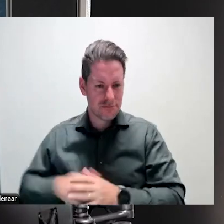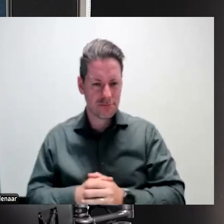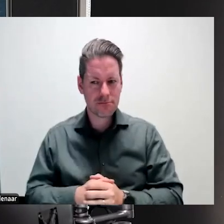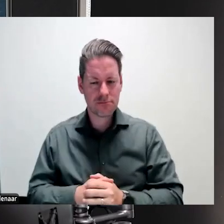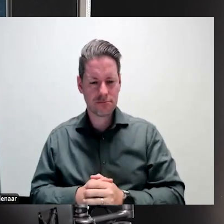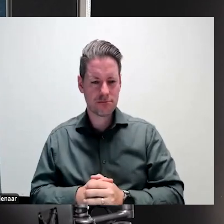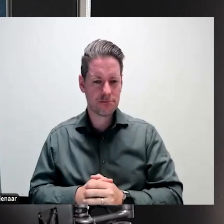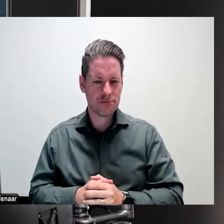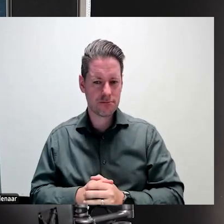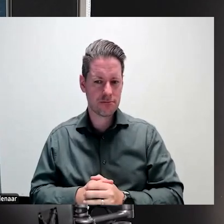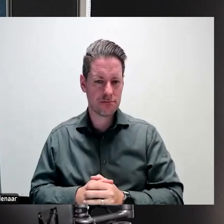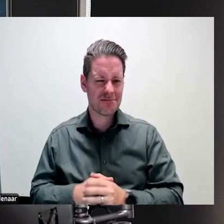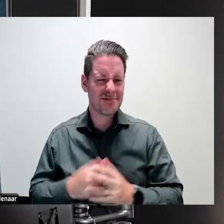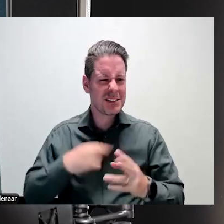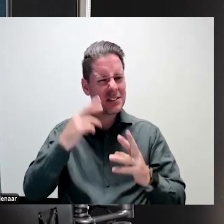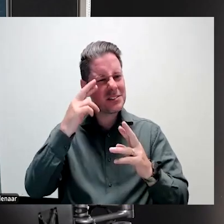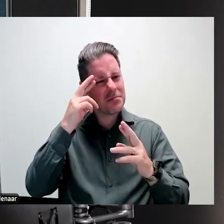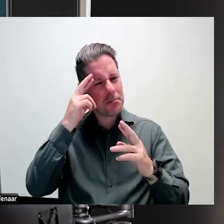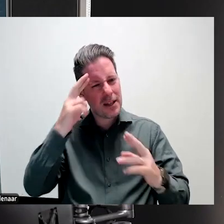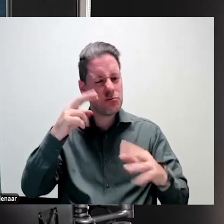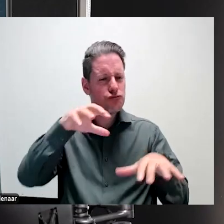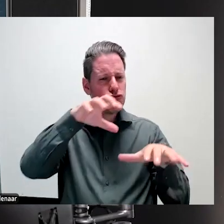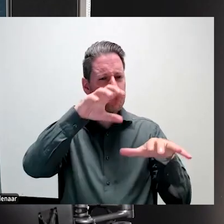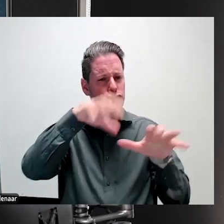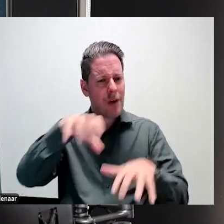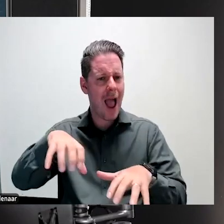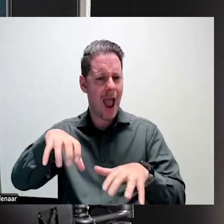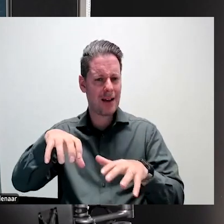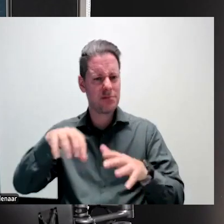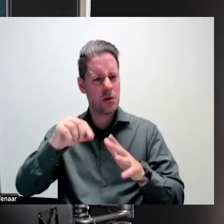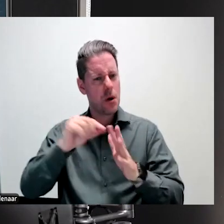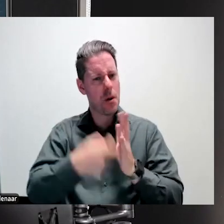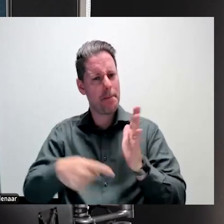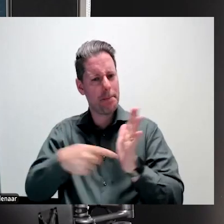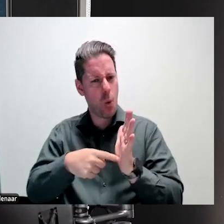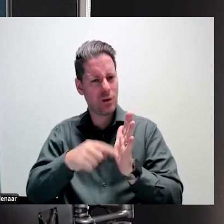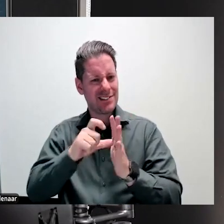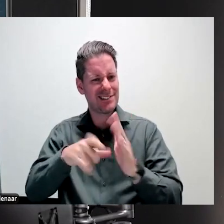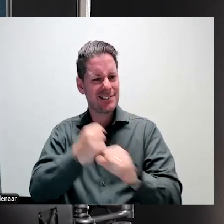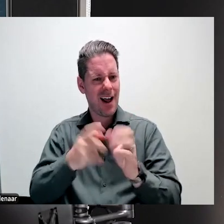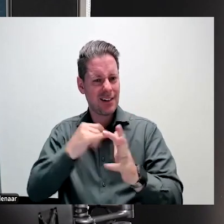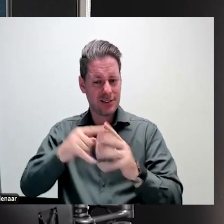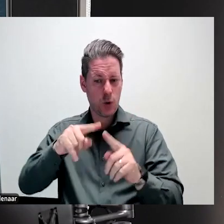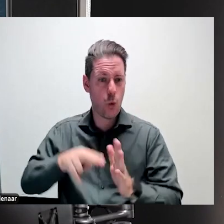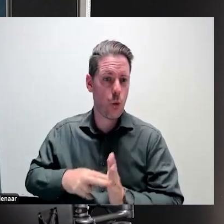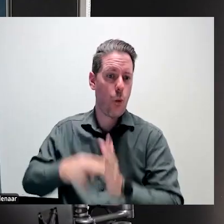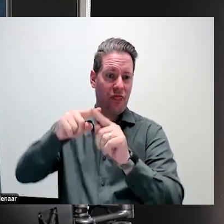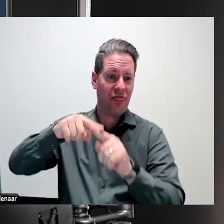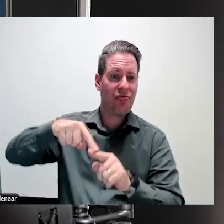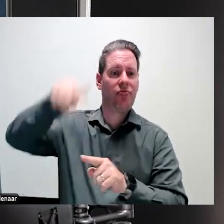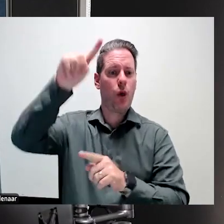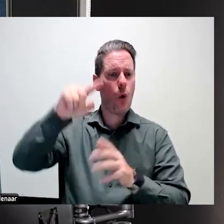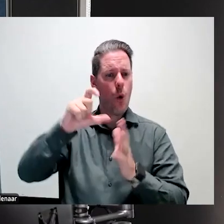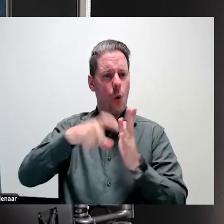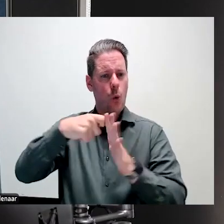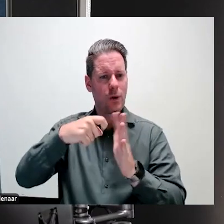Cooktown. We are expecting to see showers tending to rain in the area from Port Douglas to Cooktown later today. And